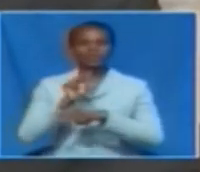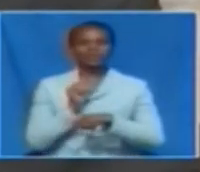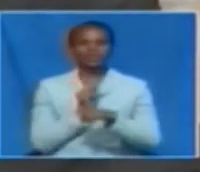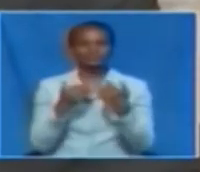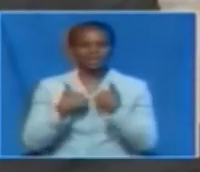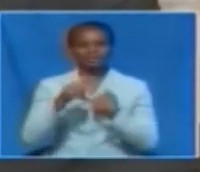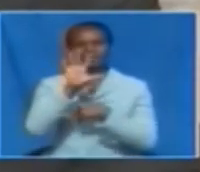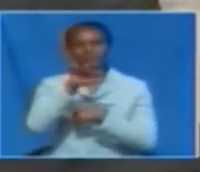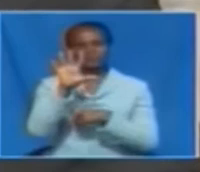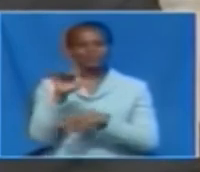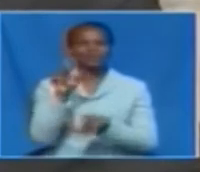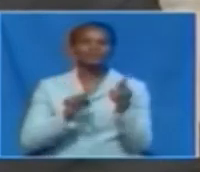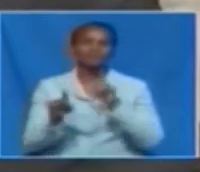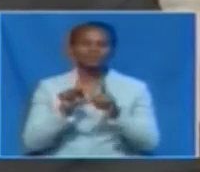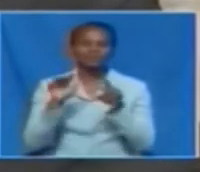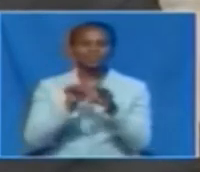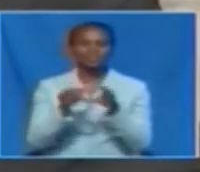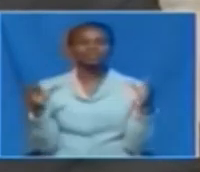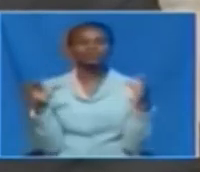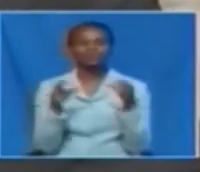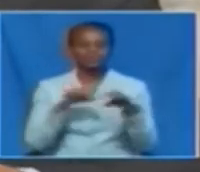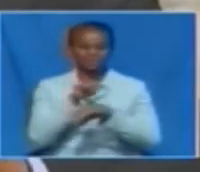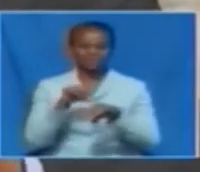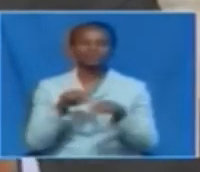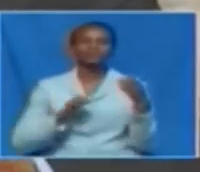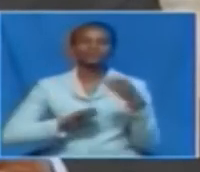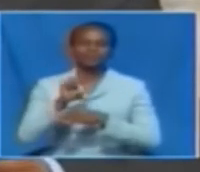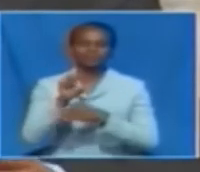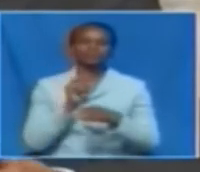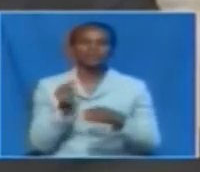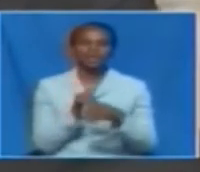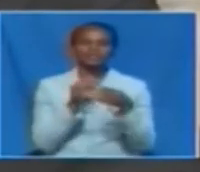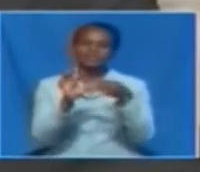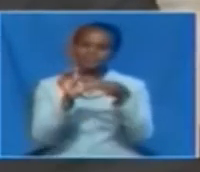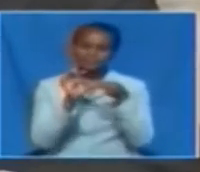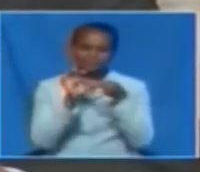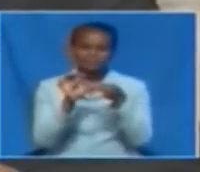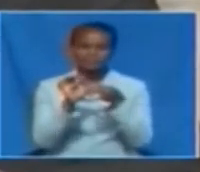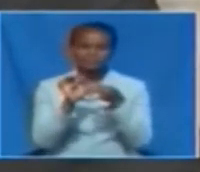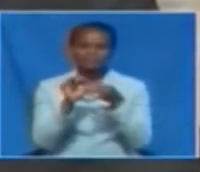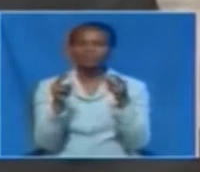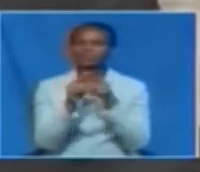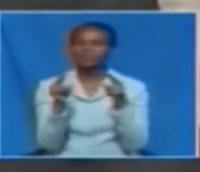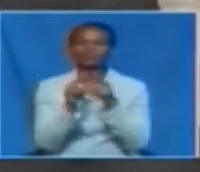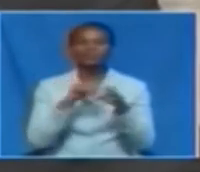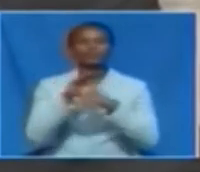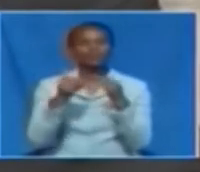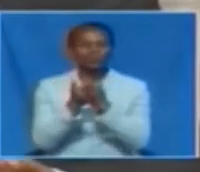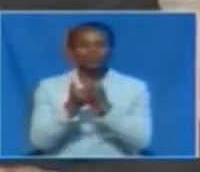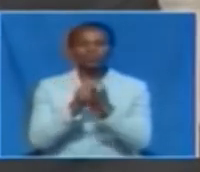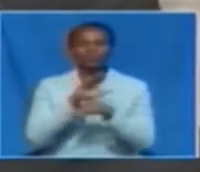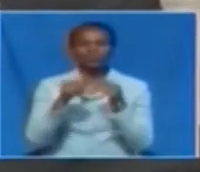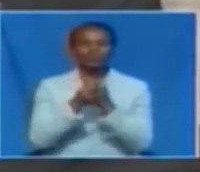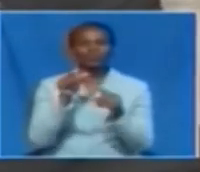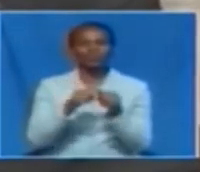on the National Executive Committee, and we are as united as we can ever be on all the critical issues. And I